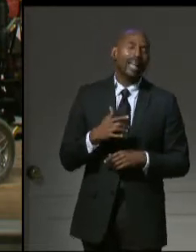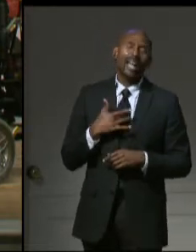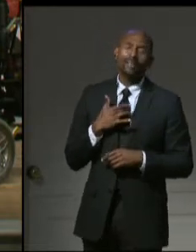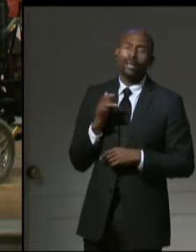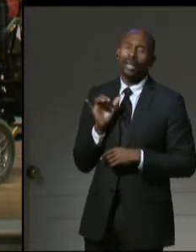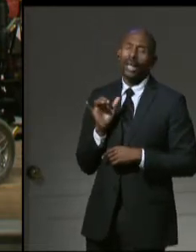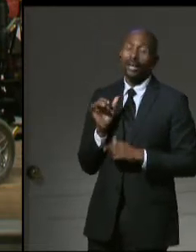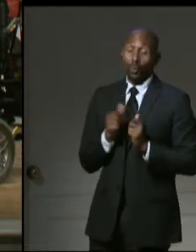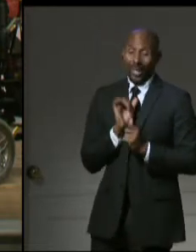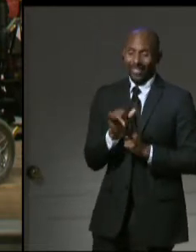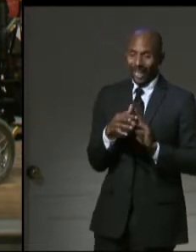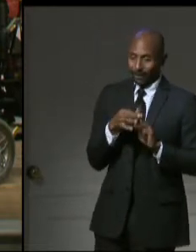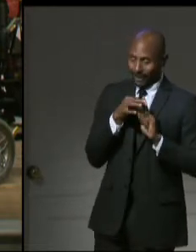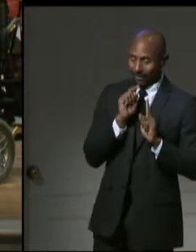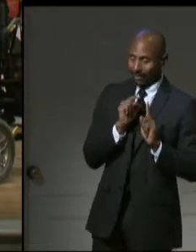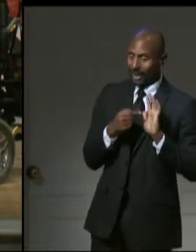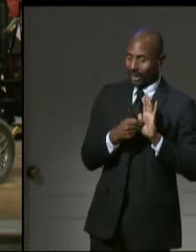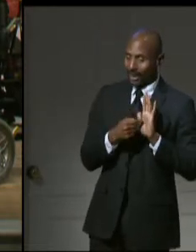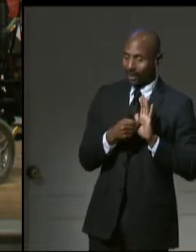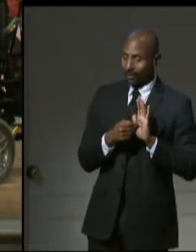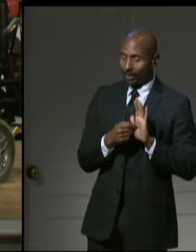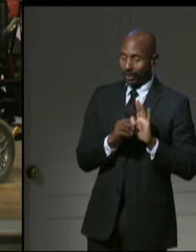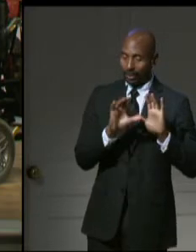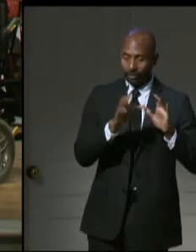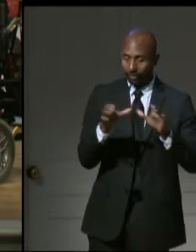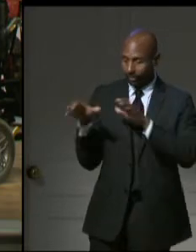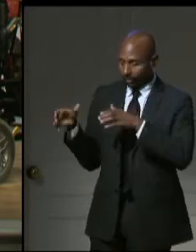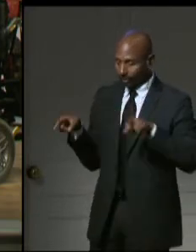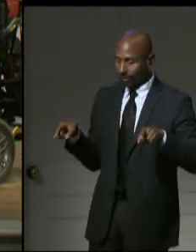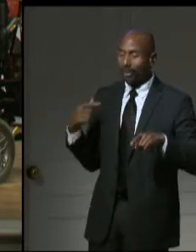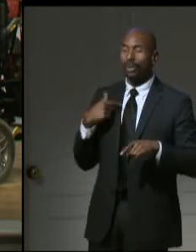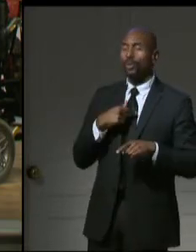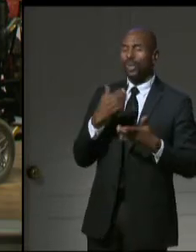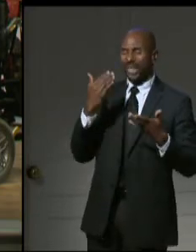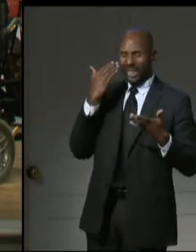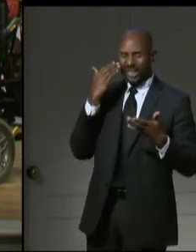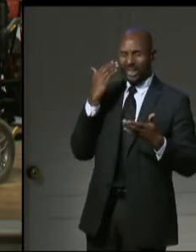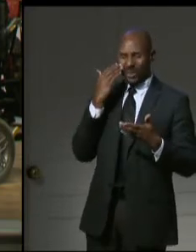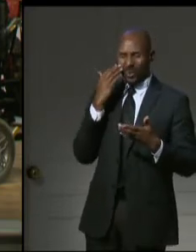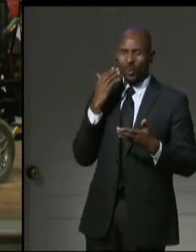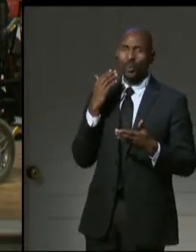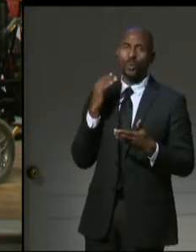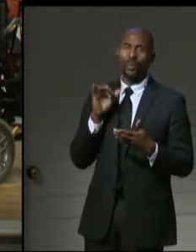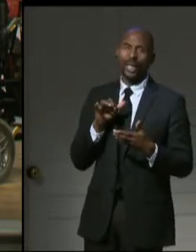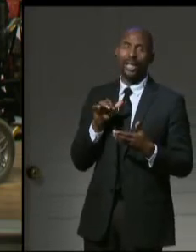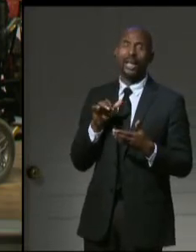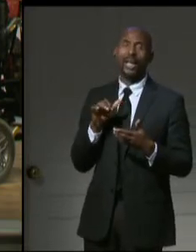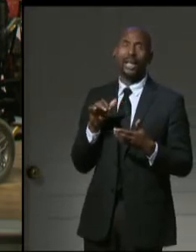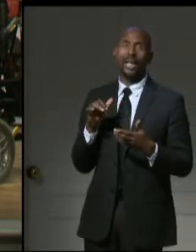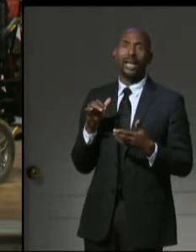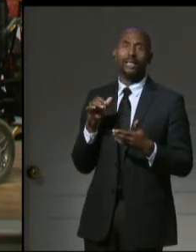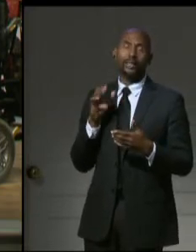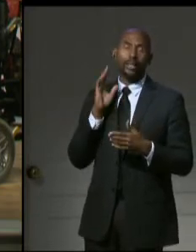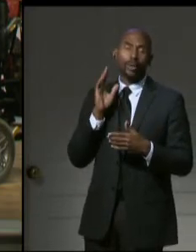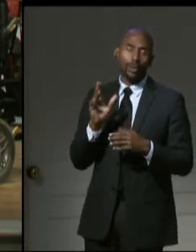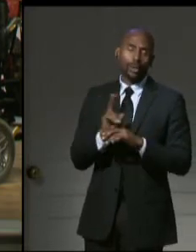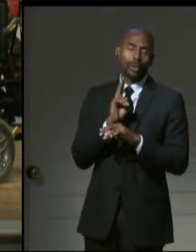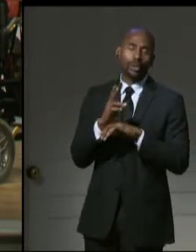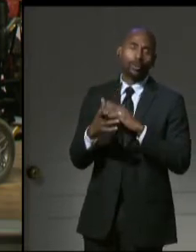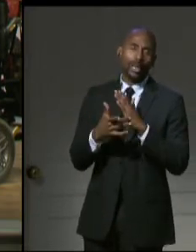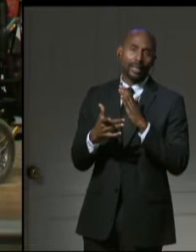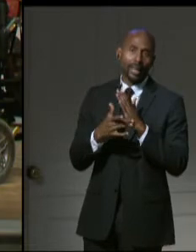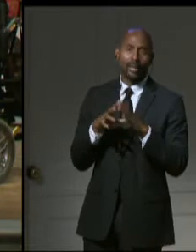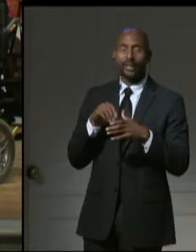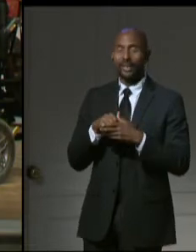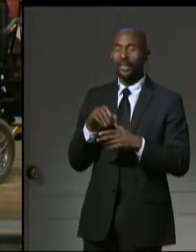exhibit was that we knew that this was sort of where this exhibit overall was going to be going, about using technology in